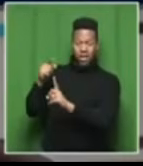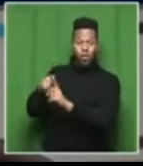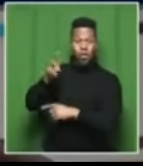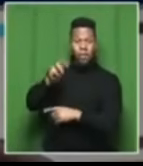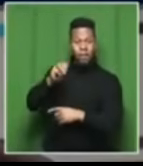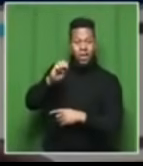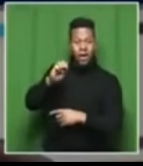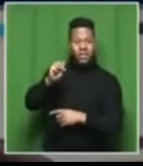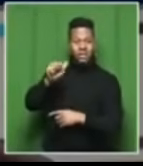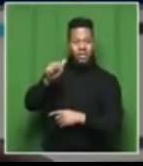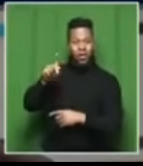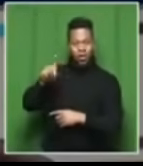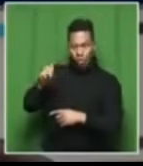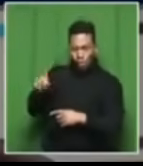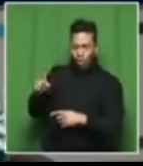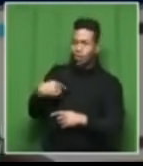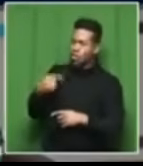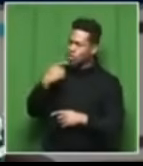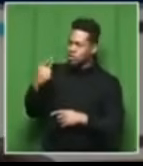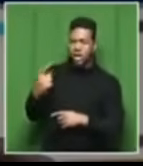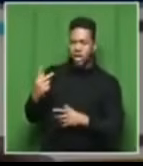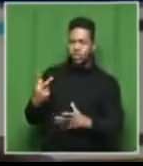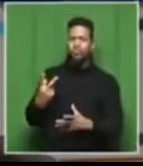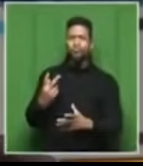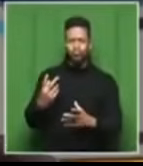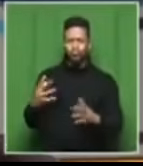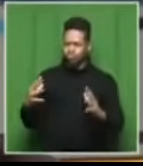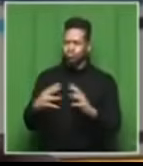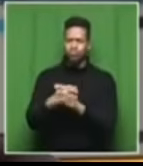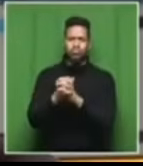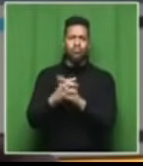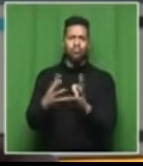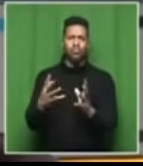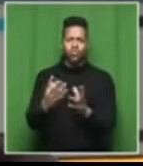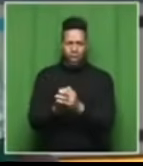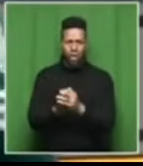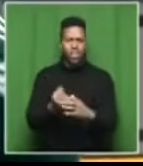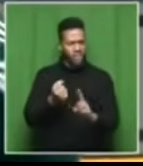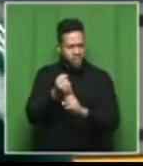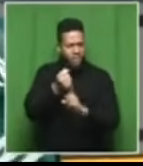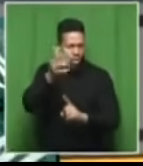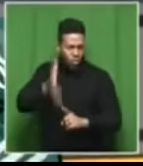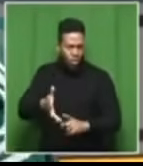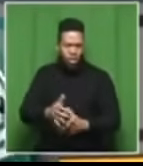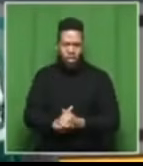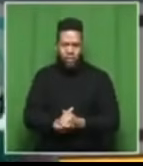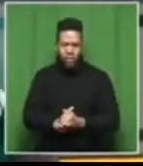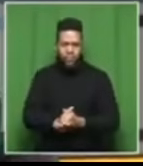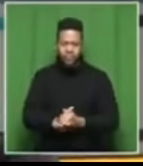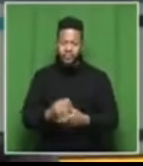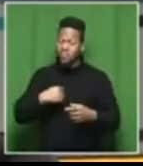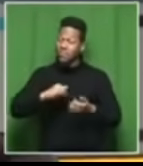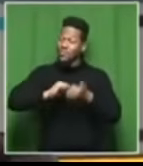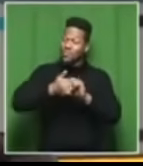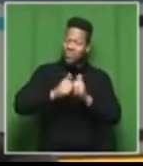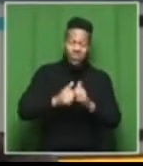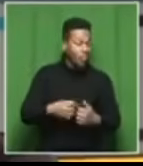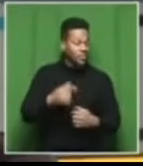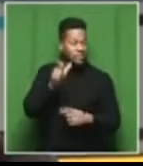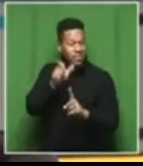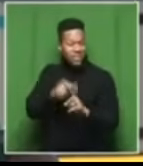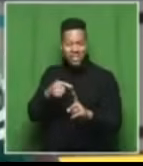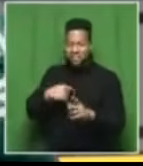fight. And we're going to do it together because there's no ego. We just want a solution. I'm a sports guy. I'm learning about the